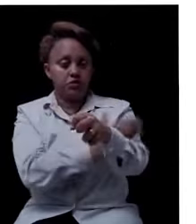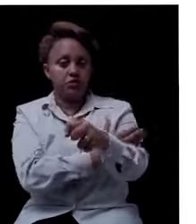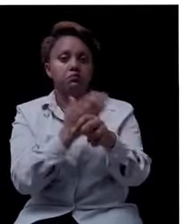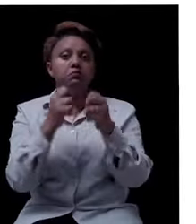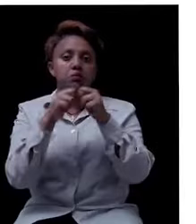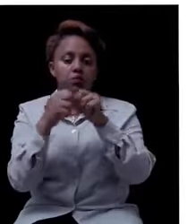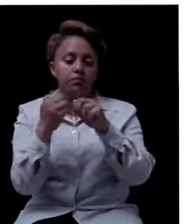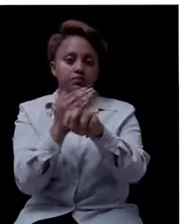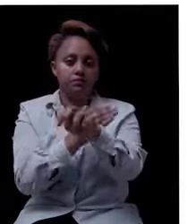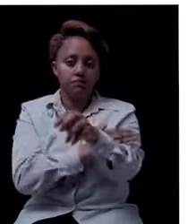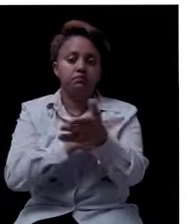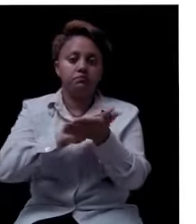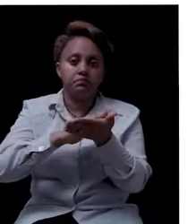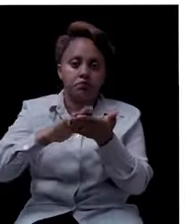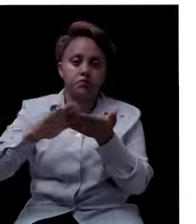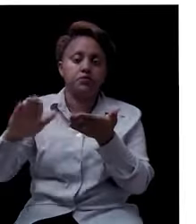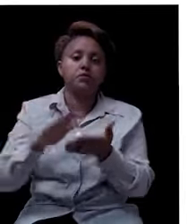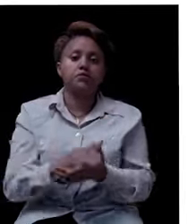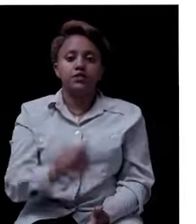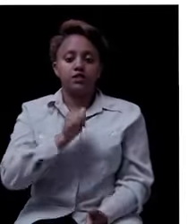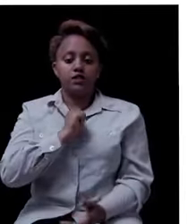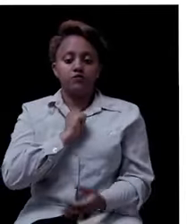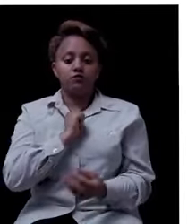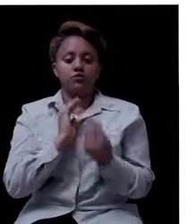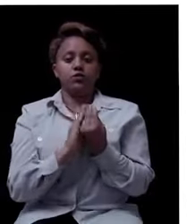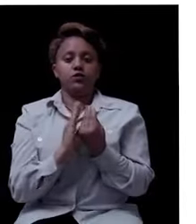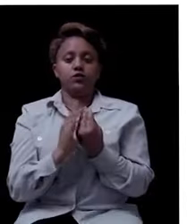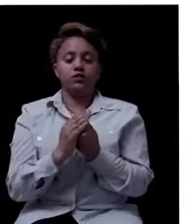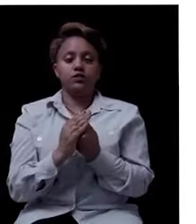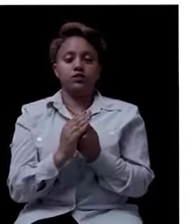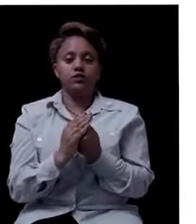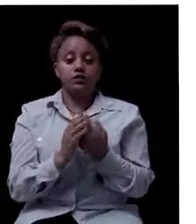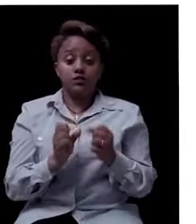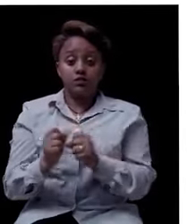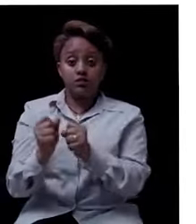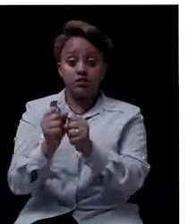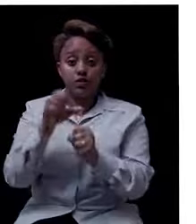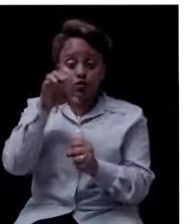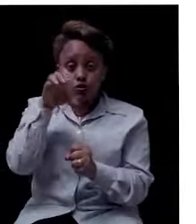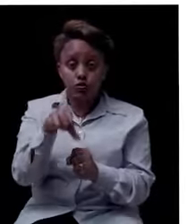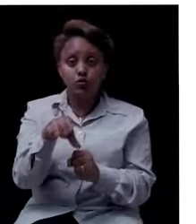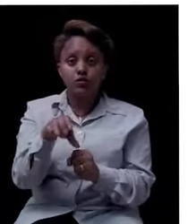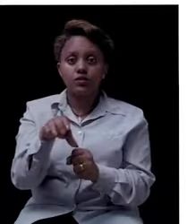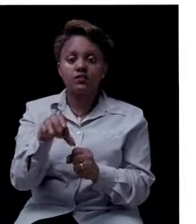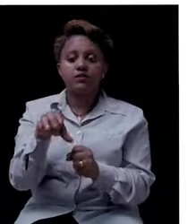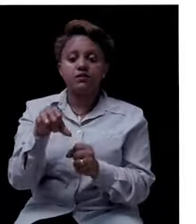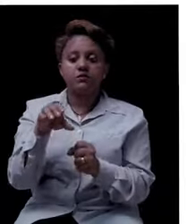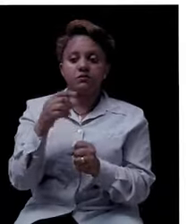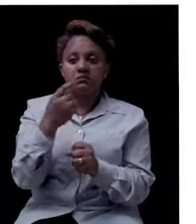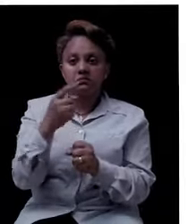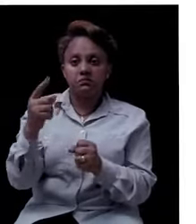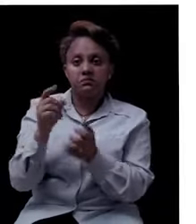execution. Self-healing. The system should be able to detect, recover from potential problems, and continue